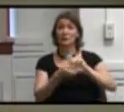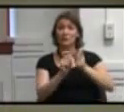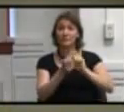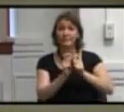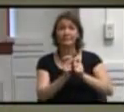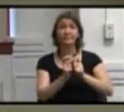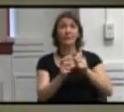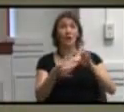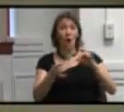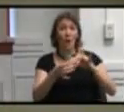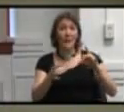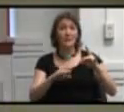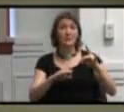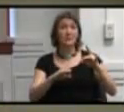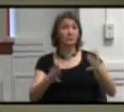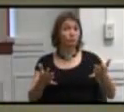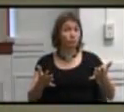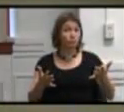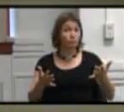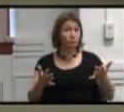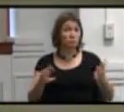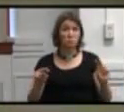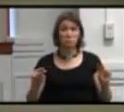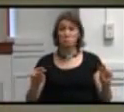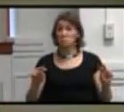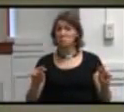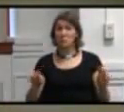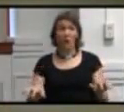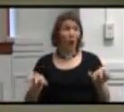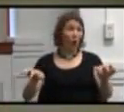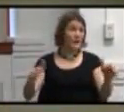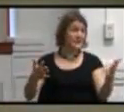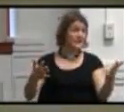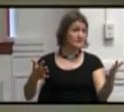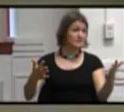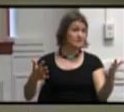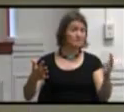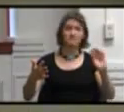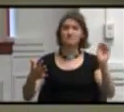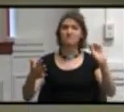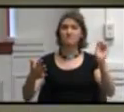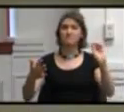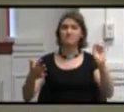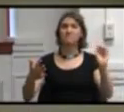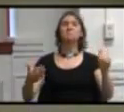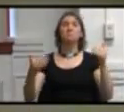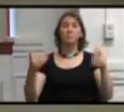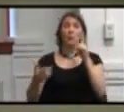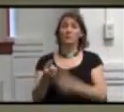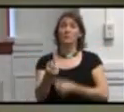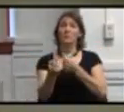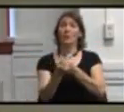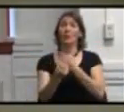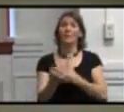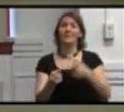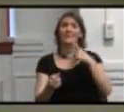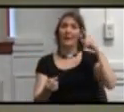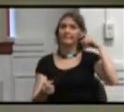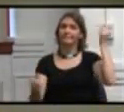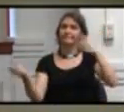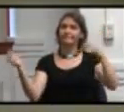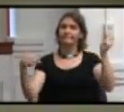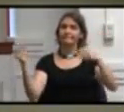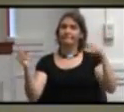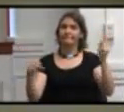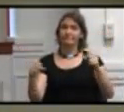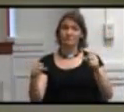revisions or changes or comments from anybody on the board or from anybody who's in attendance? Hearing none, all those in favor of approving the July